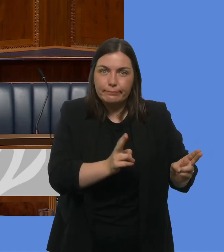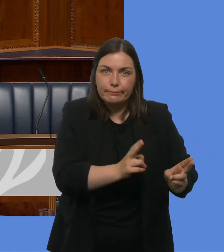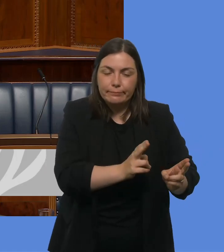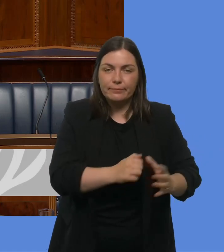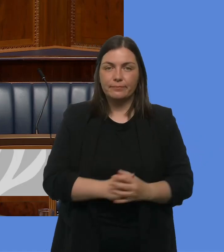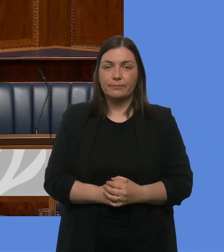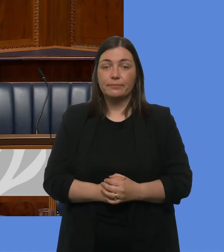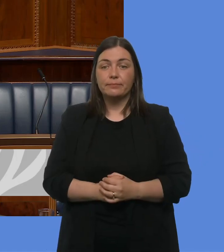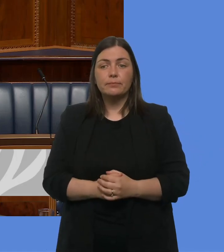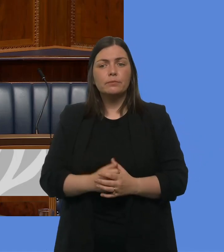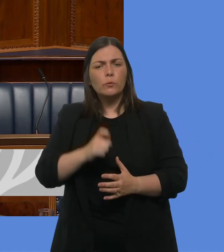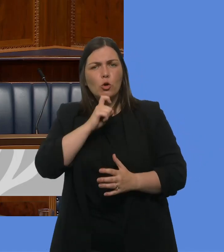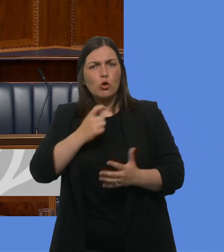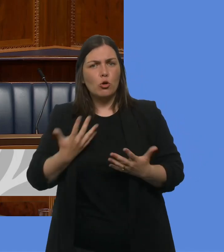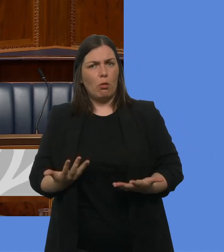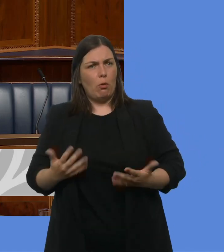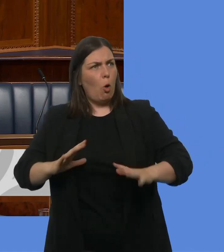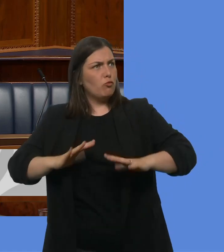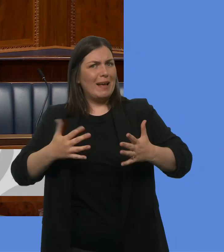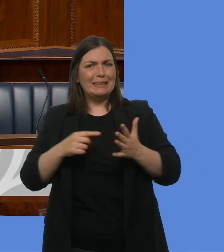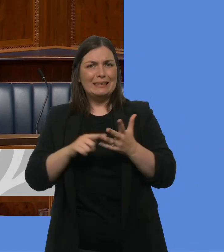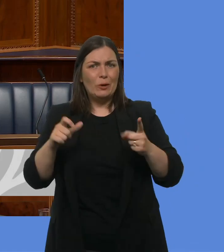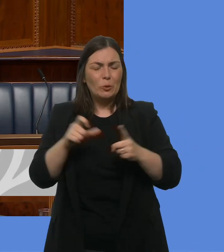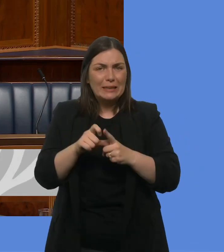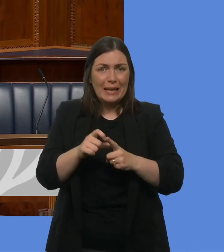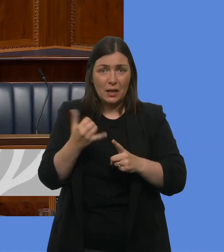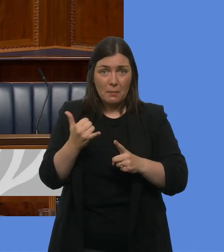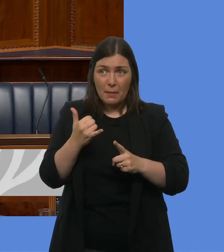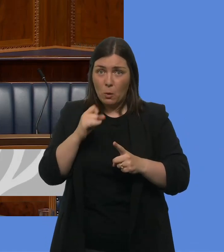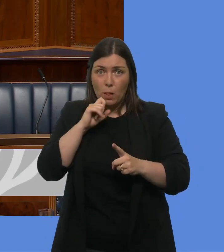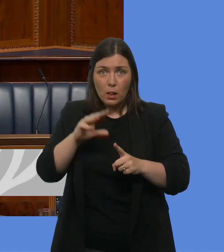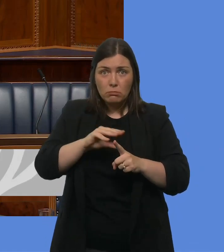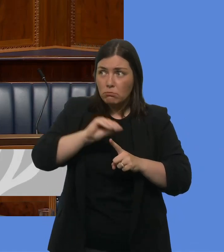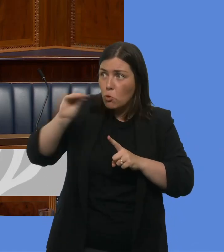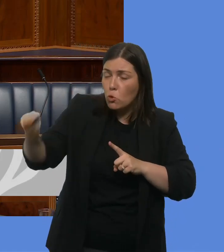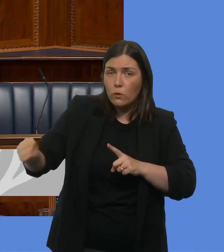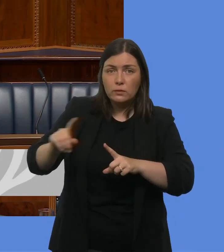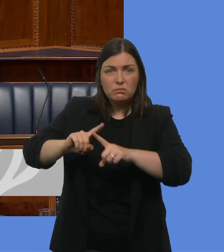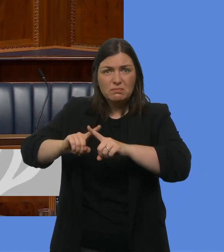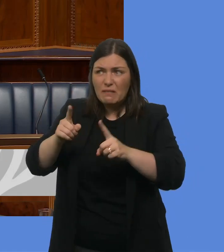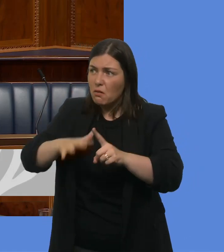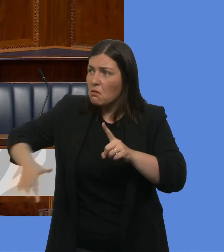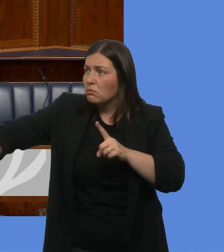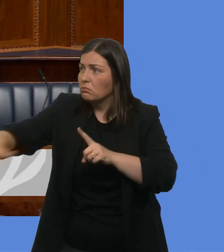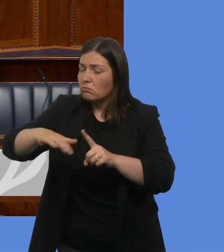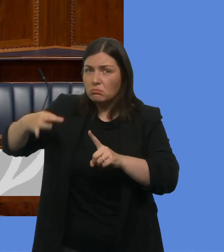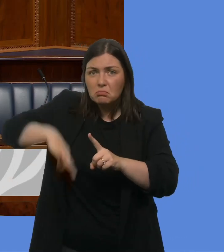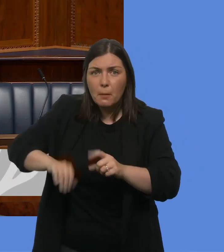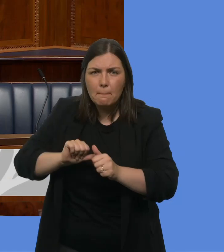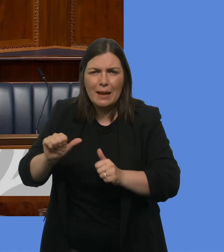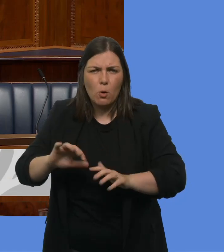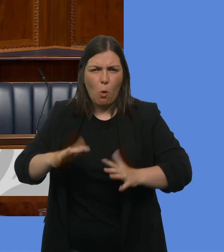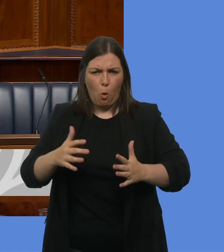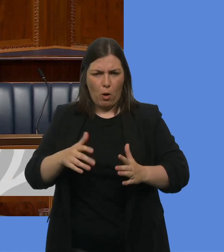the Republic of Ireland, an additional challenge for teachers of the deaf is gaining the necessary qualifications. The Sensory Service has also